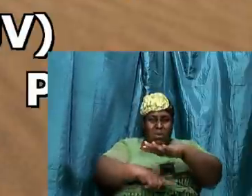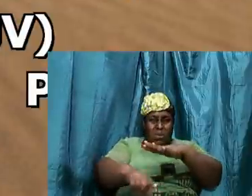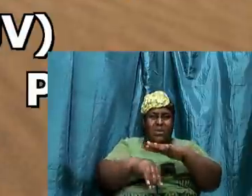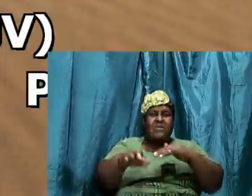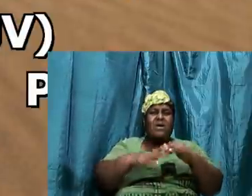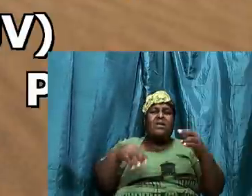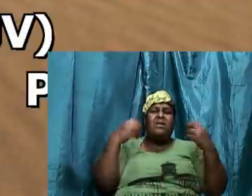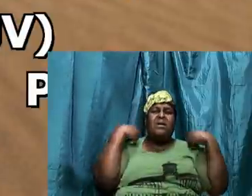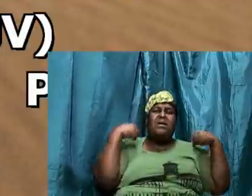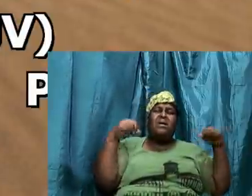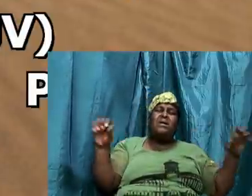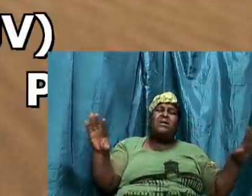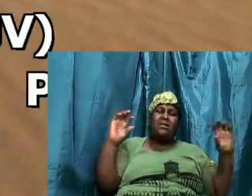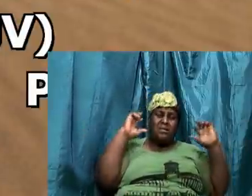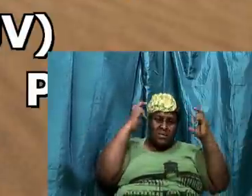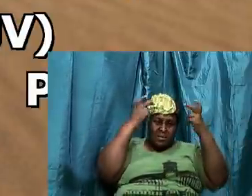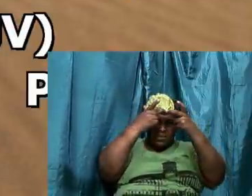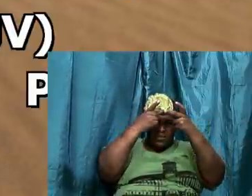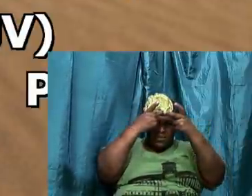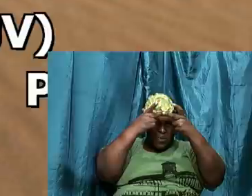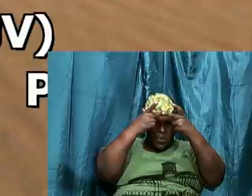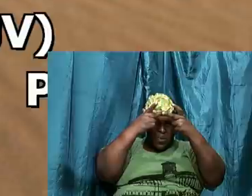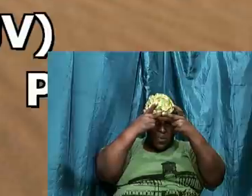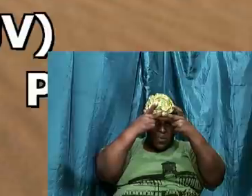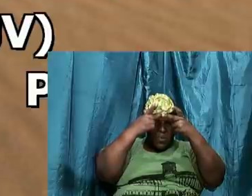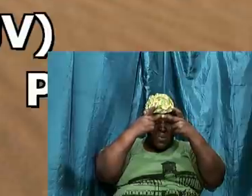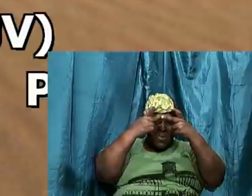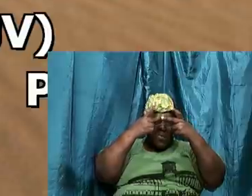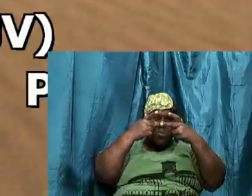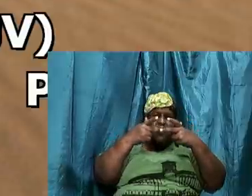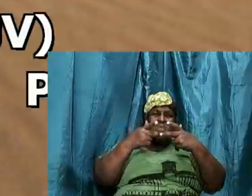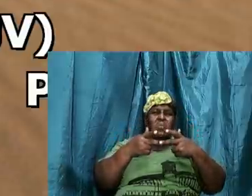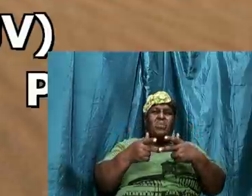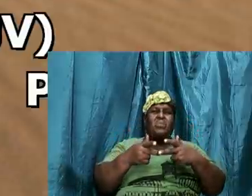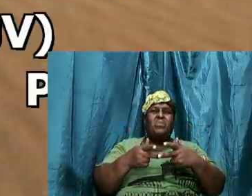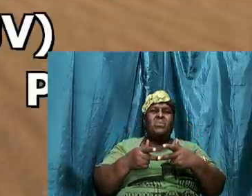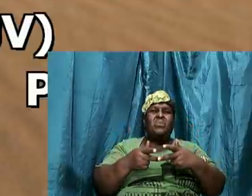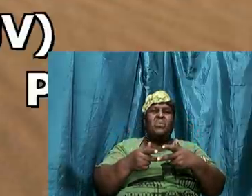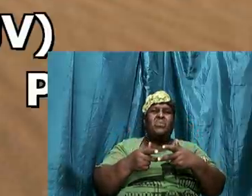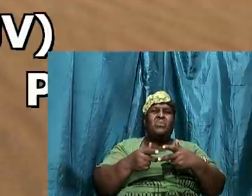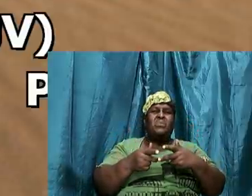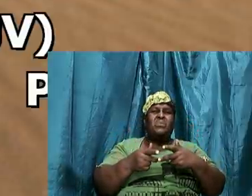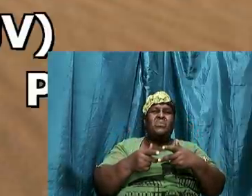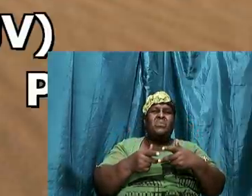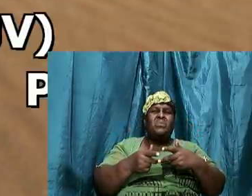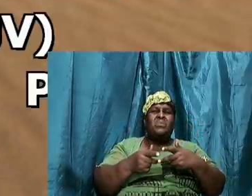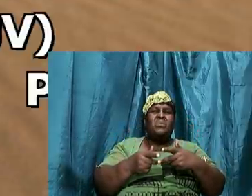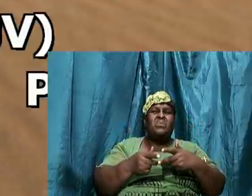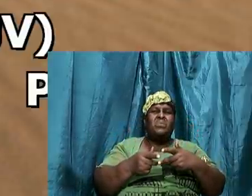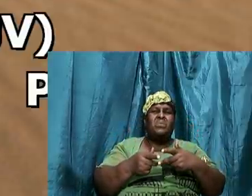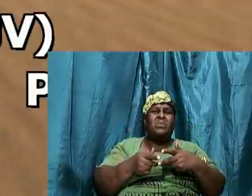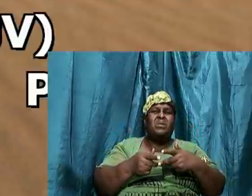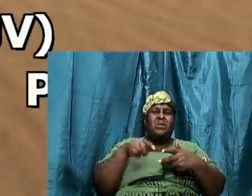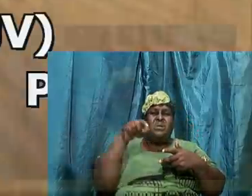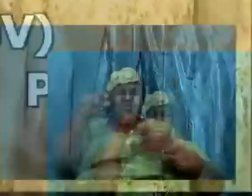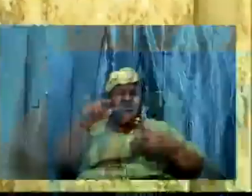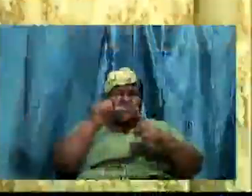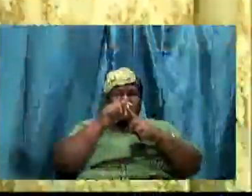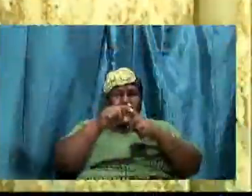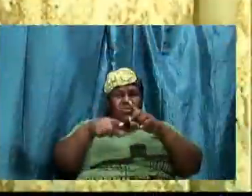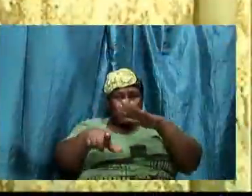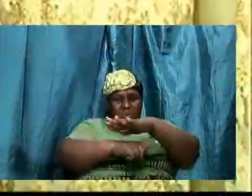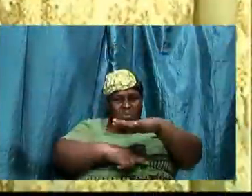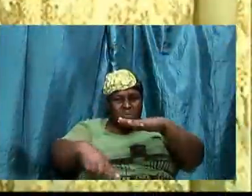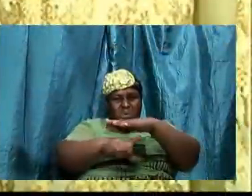has crowned him with honor and glory. We're not even going in the honor and glory part. Right? This word lower